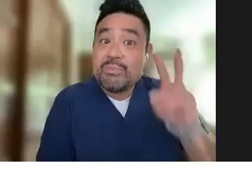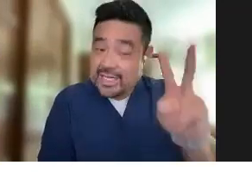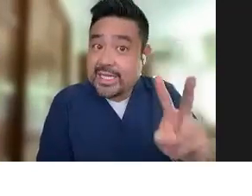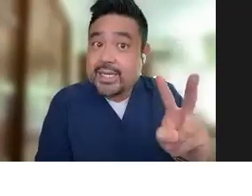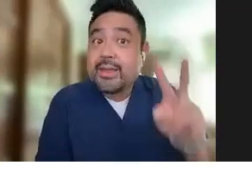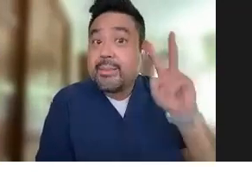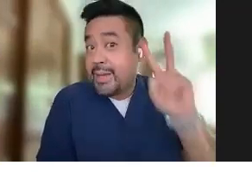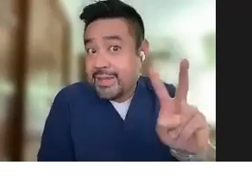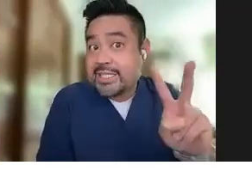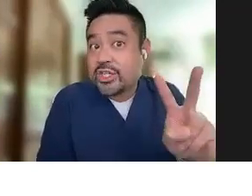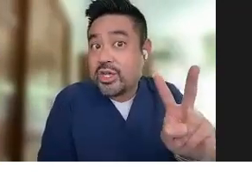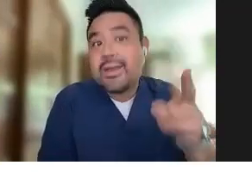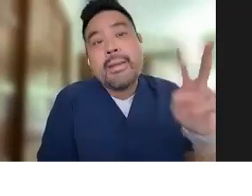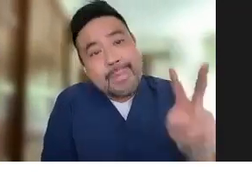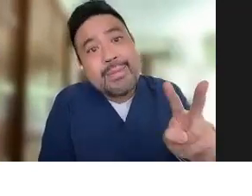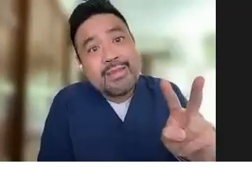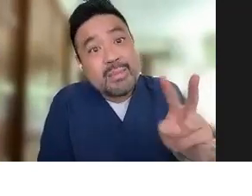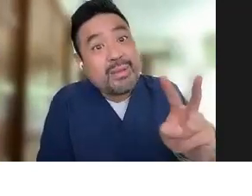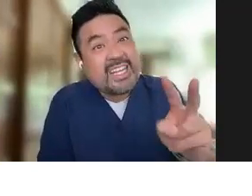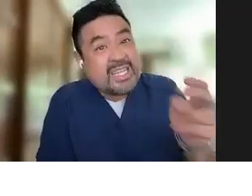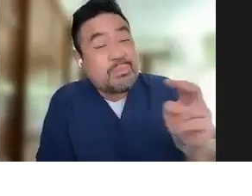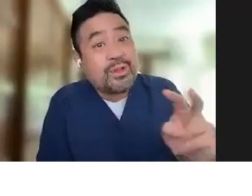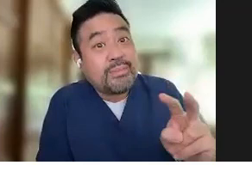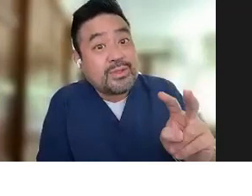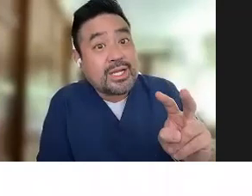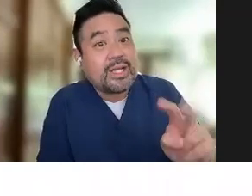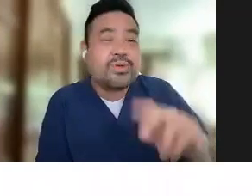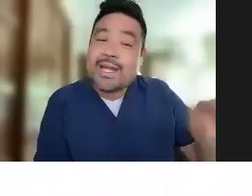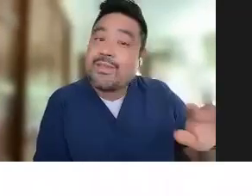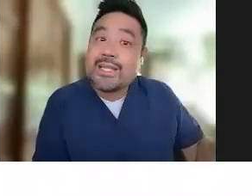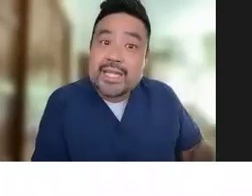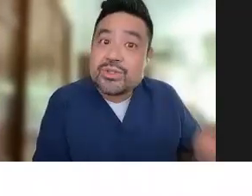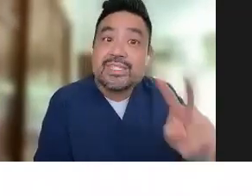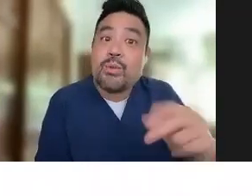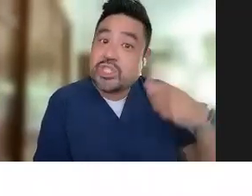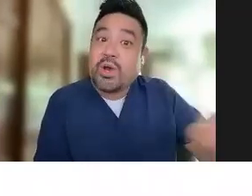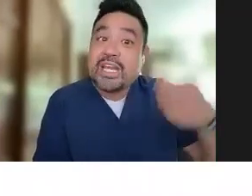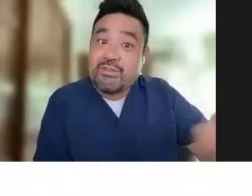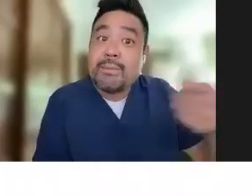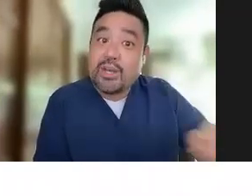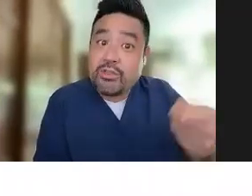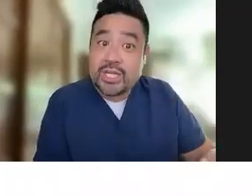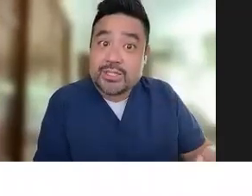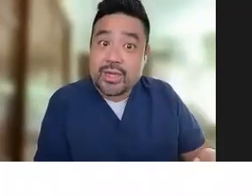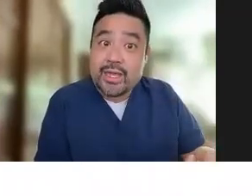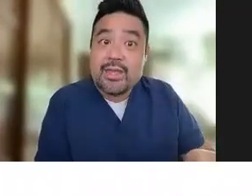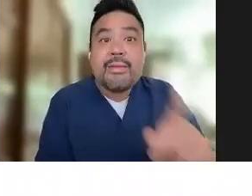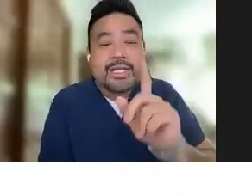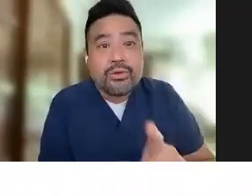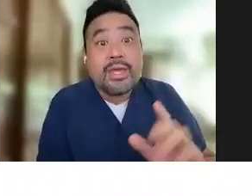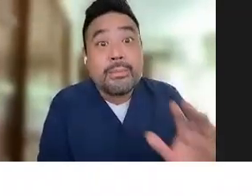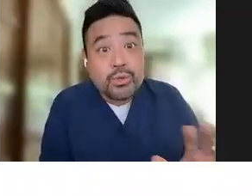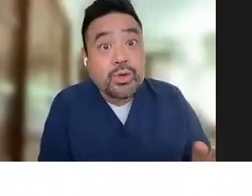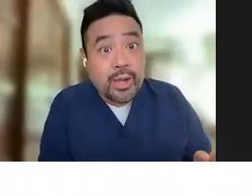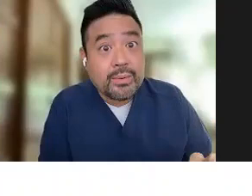times they did, maybe they did good, maybe they didn't build up those antibodies. So it's not that it's dangerous, it's that we just wanna give them another chance, okay?